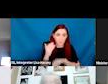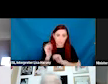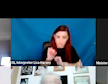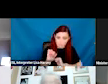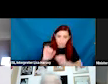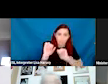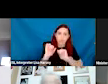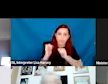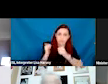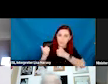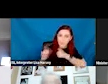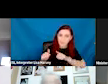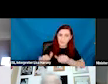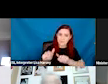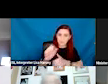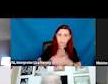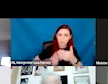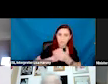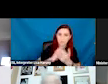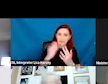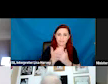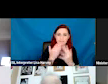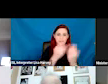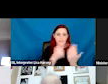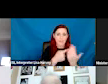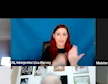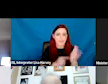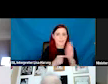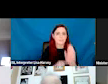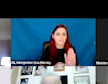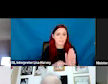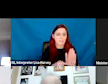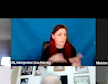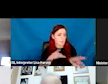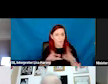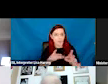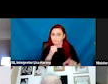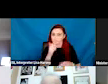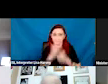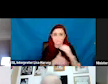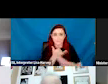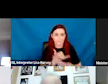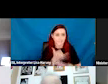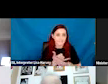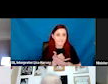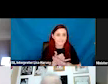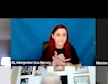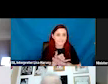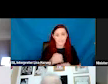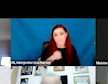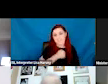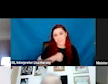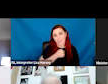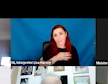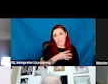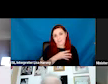on implementing the European Accessibility Act. So this work, sorry for the committee members, is